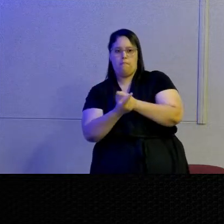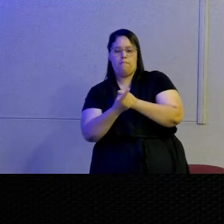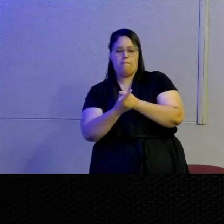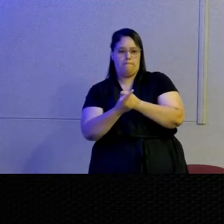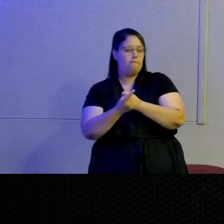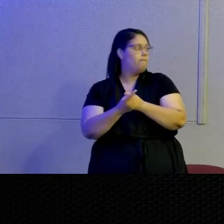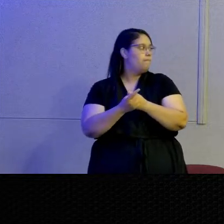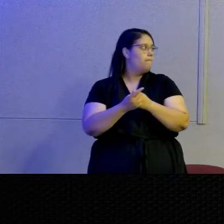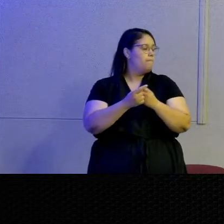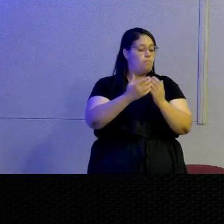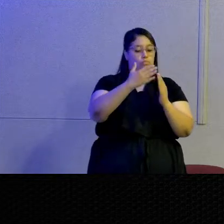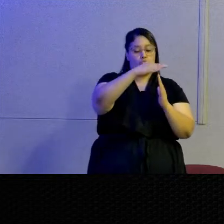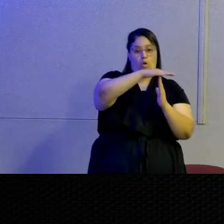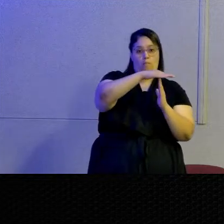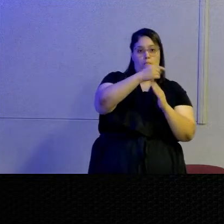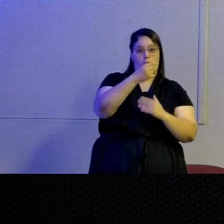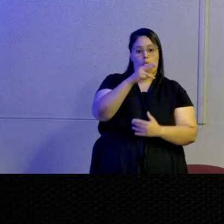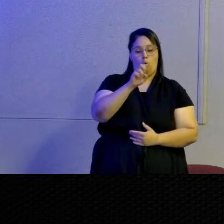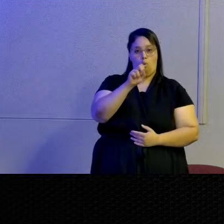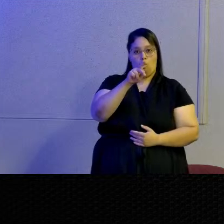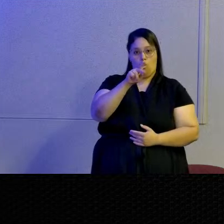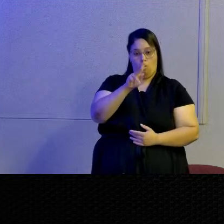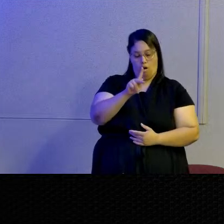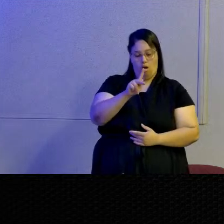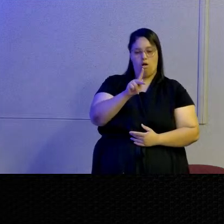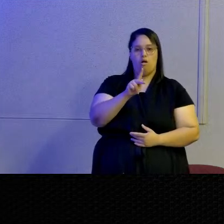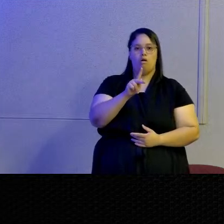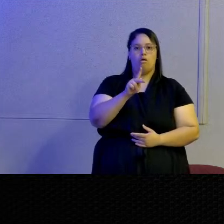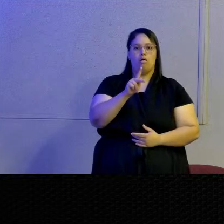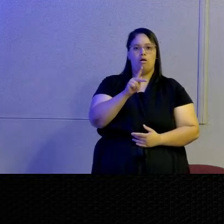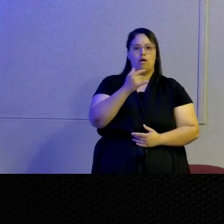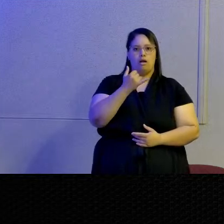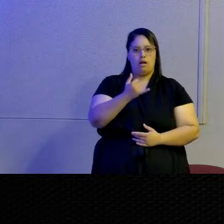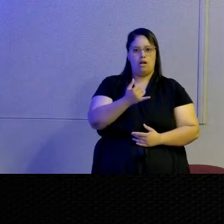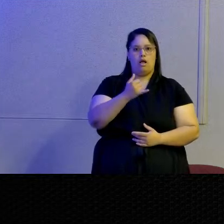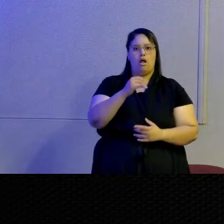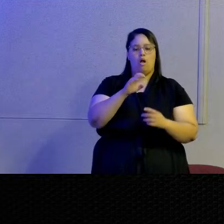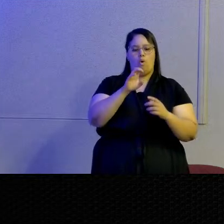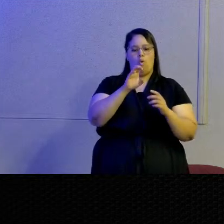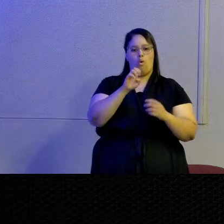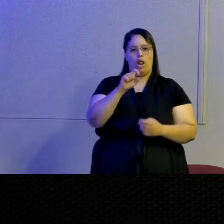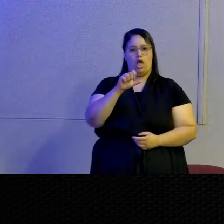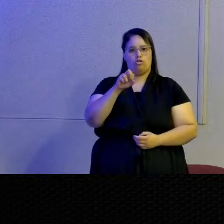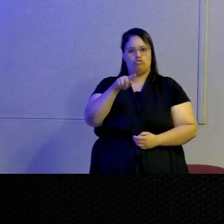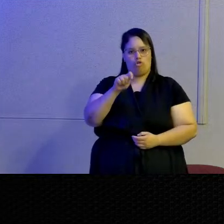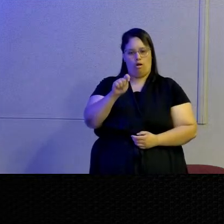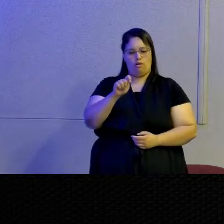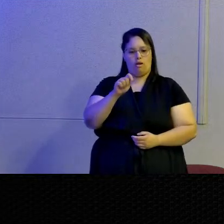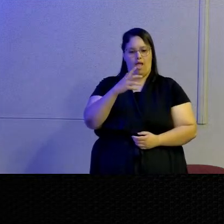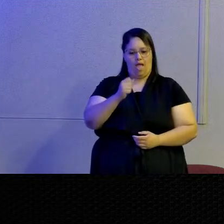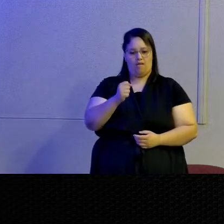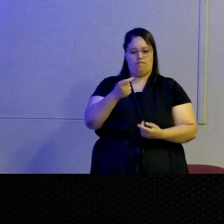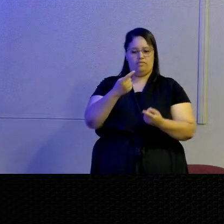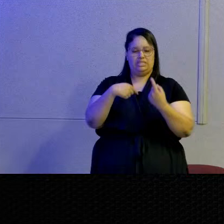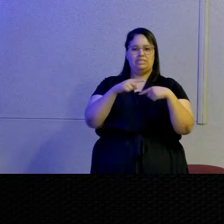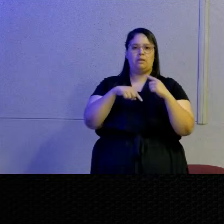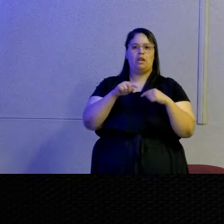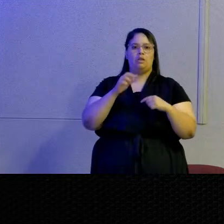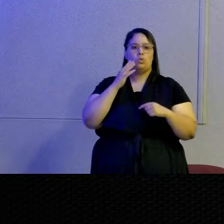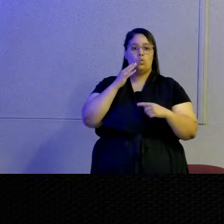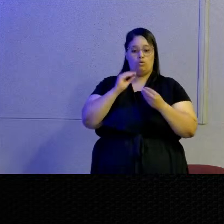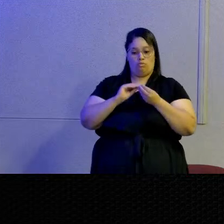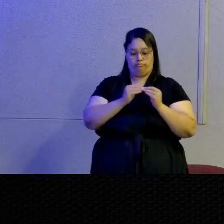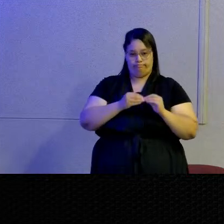So the top quark has spin, like the electron has a spin. And when you produce it